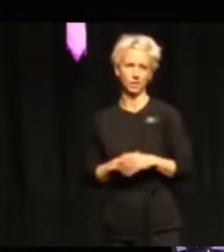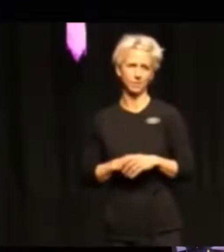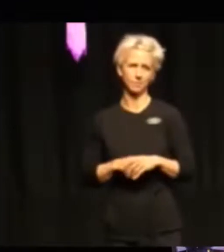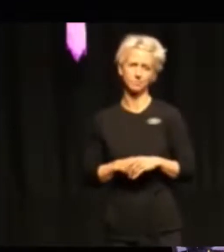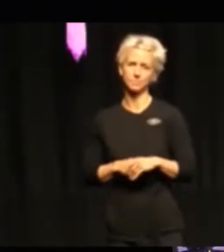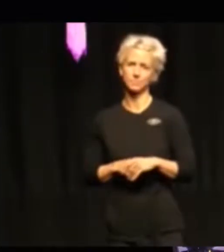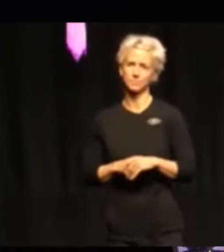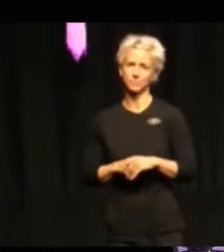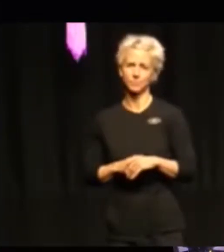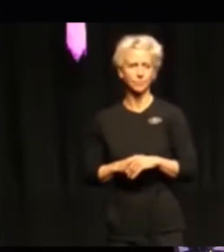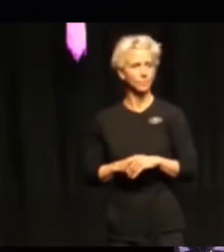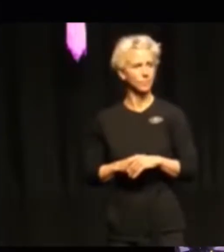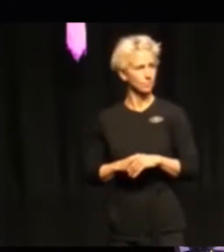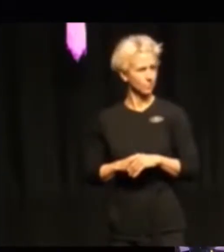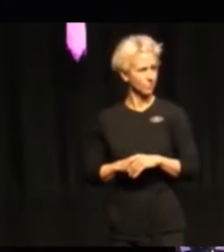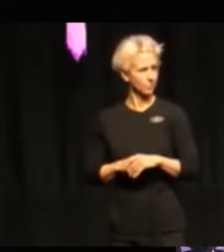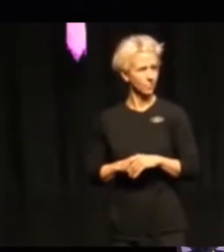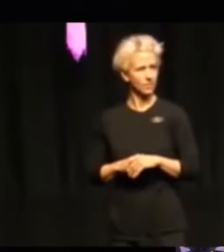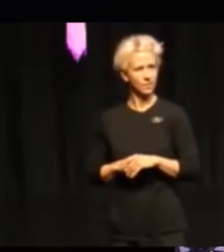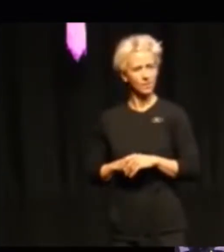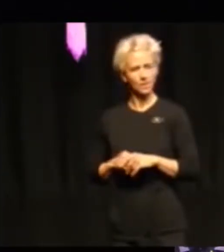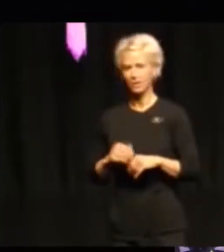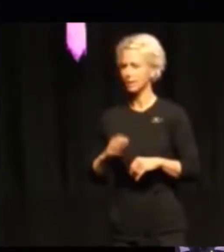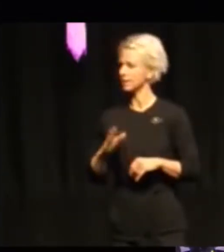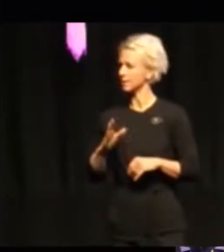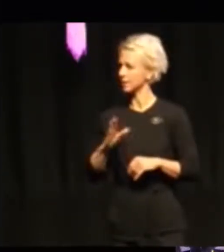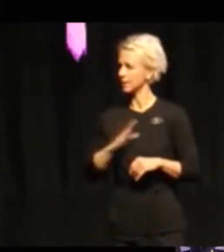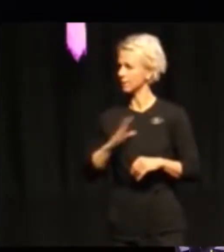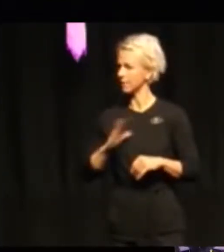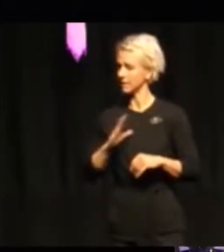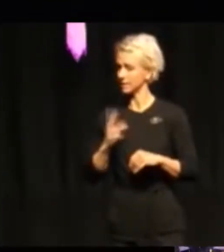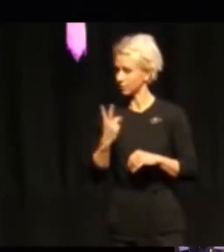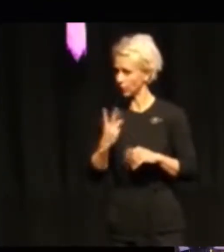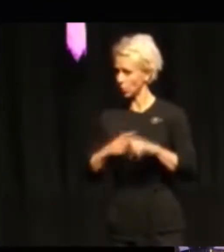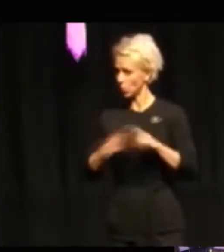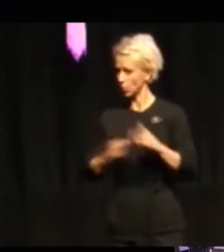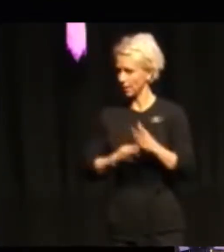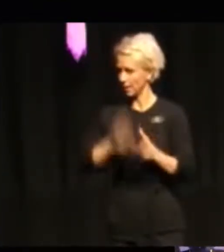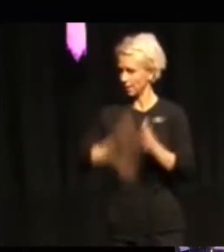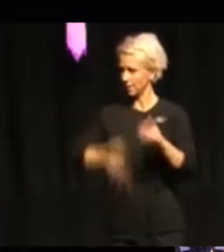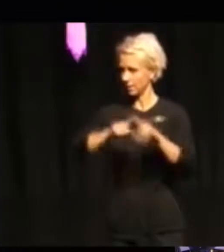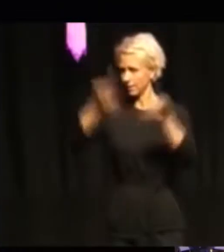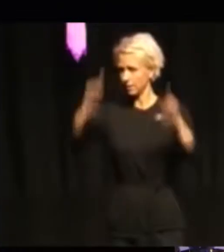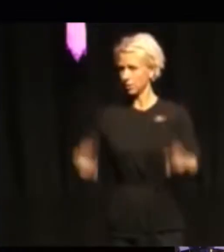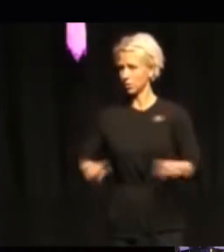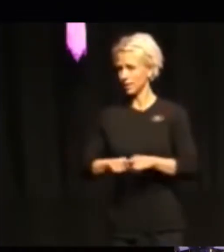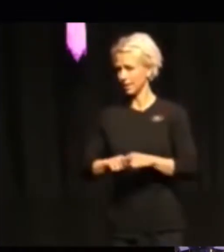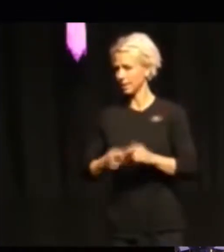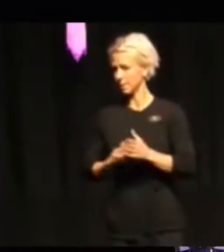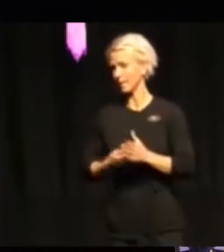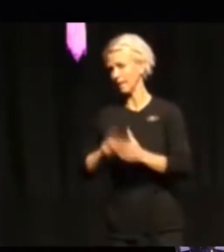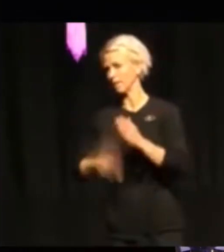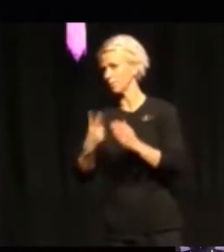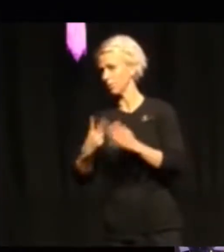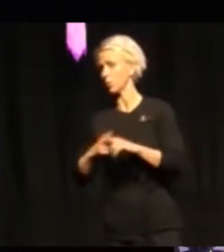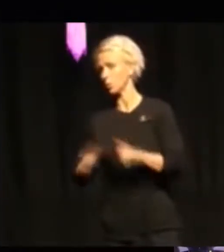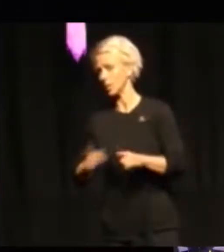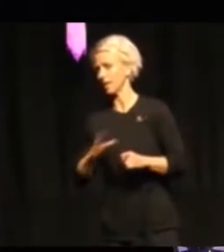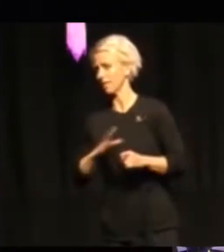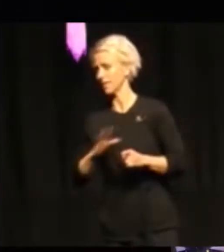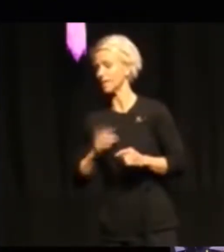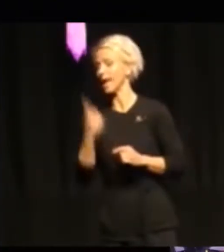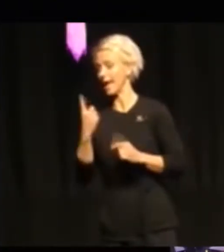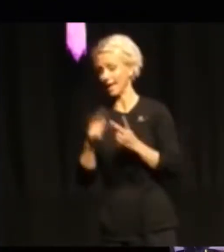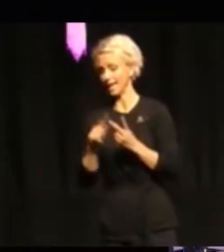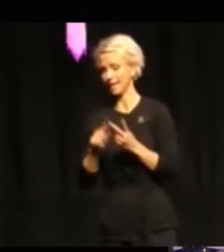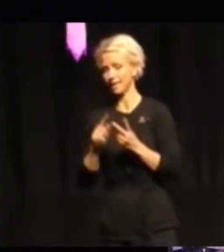rights treaties called, there are 2 core international human rights treaties that with this declaration make up the Bill of Rights. And